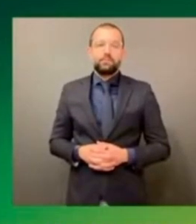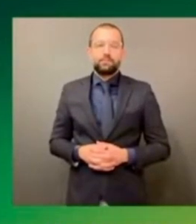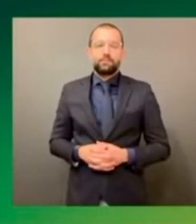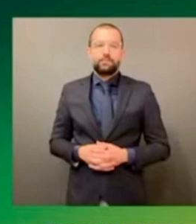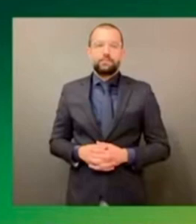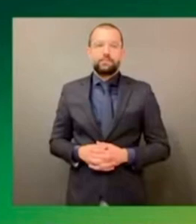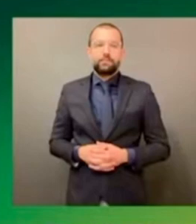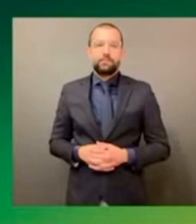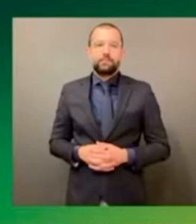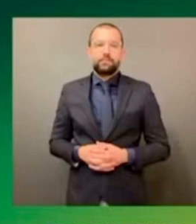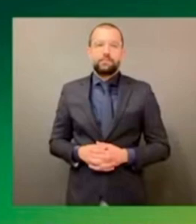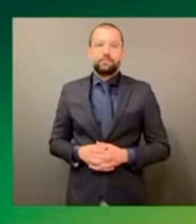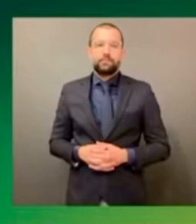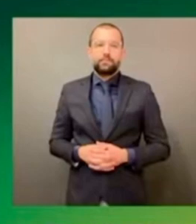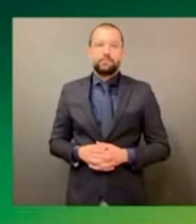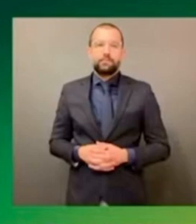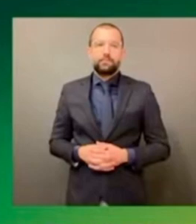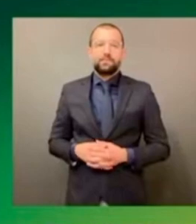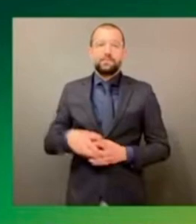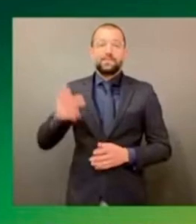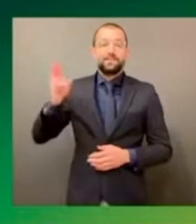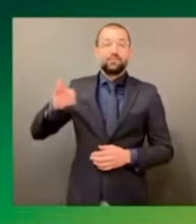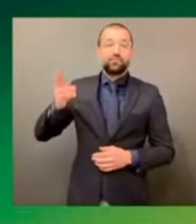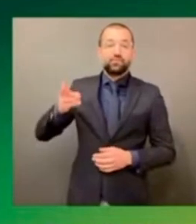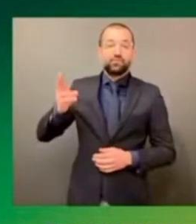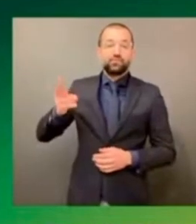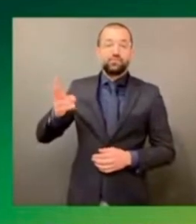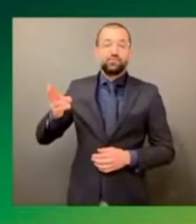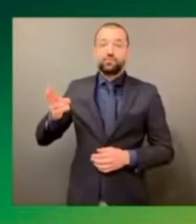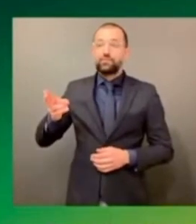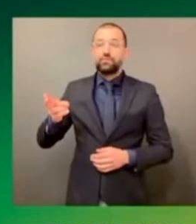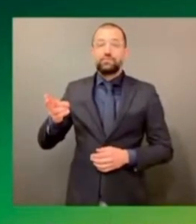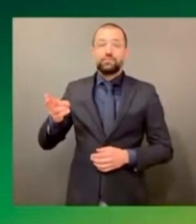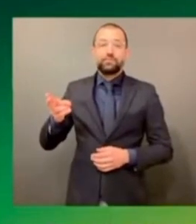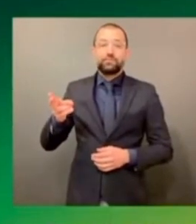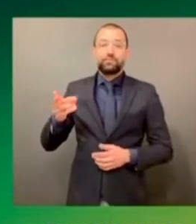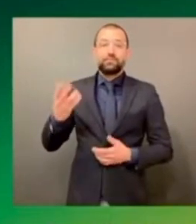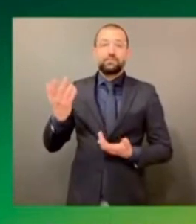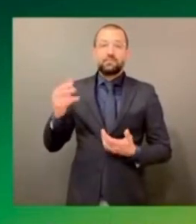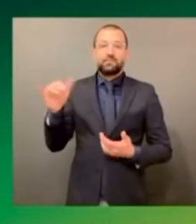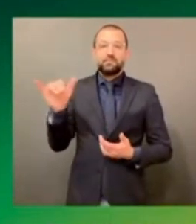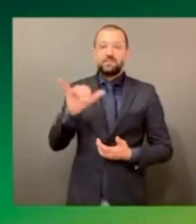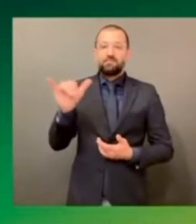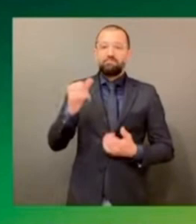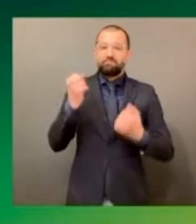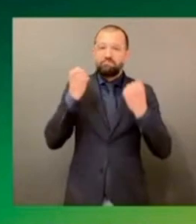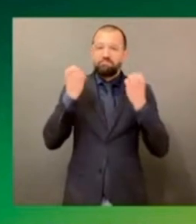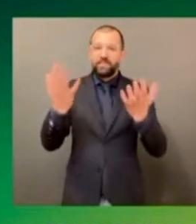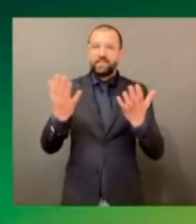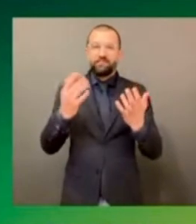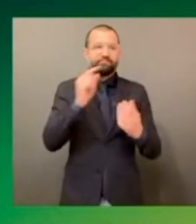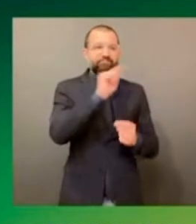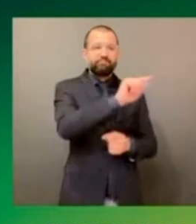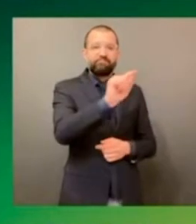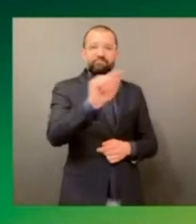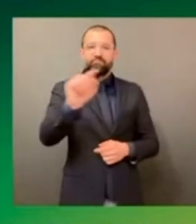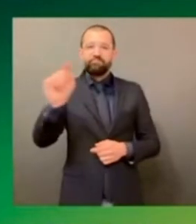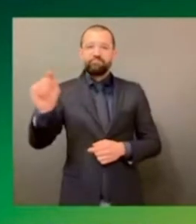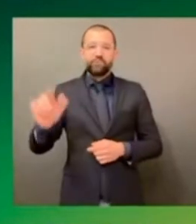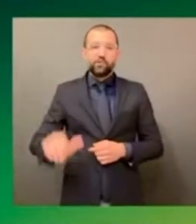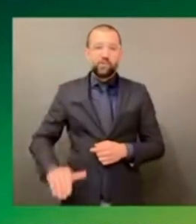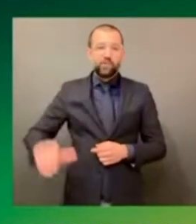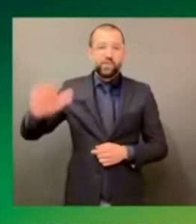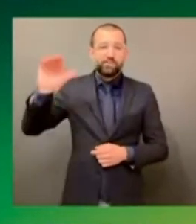And this is a history, like many of us, that I learned as a young child.